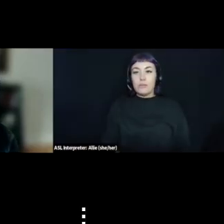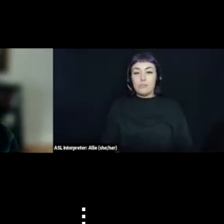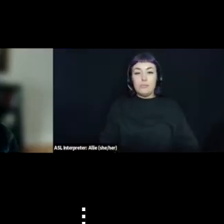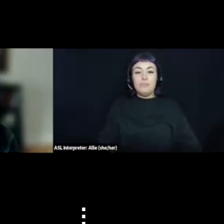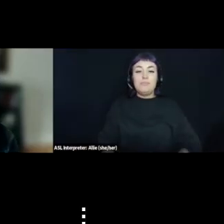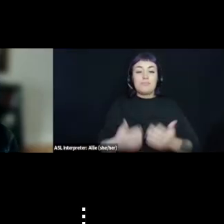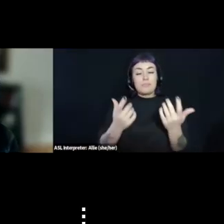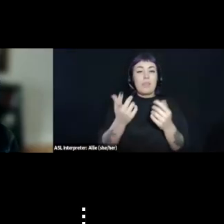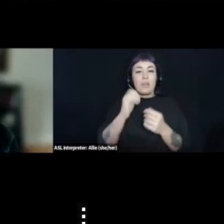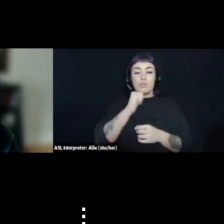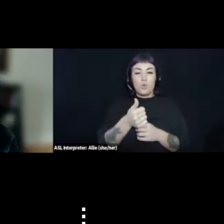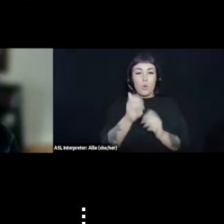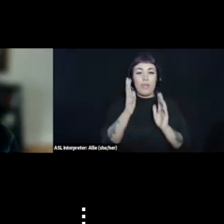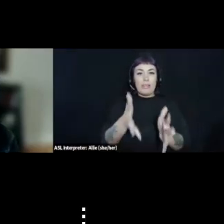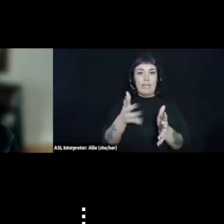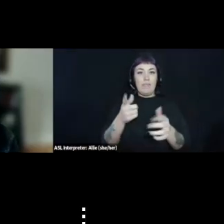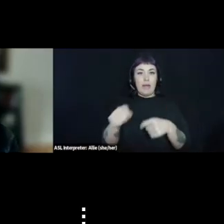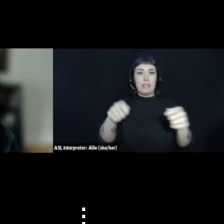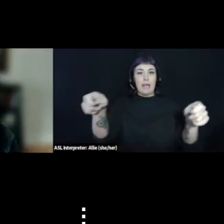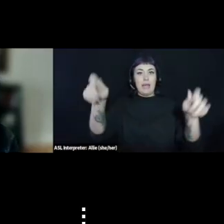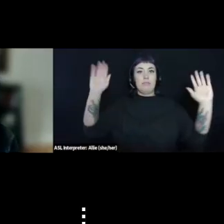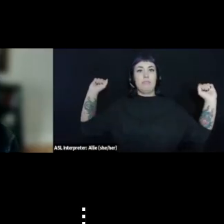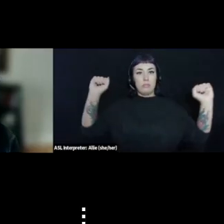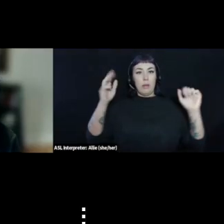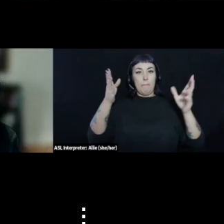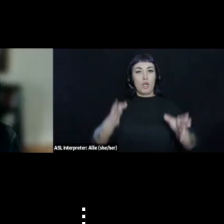this yet, but don't leave a tied person